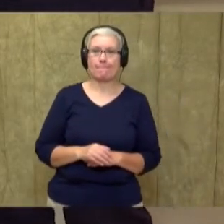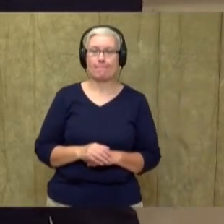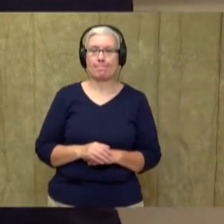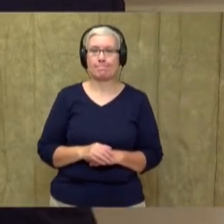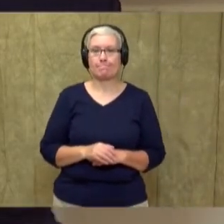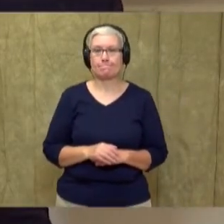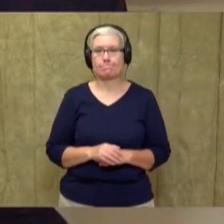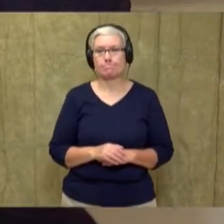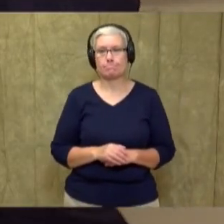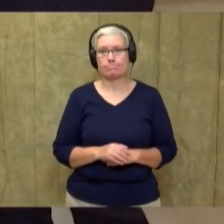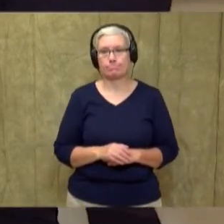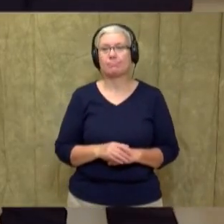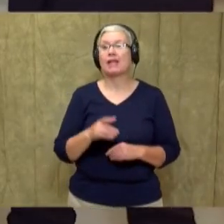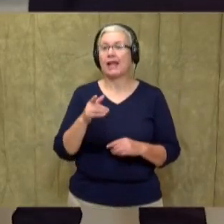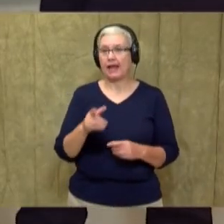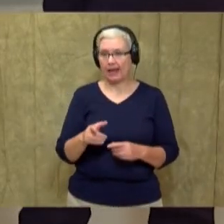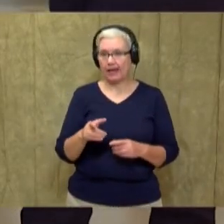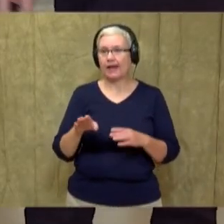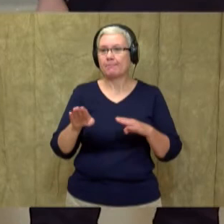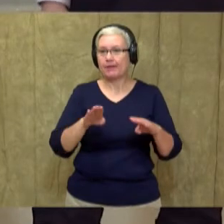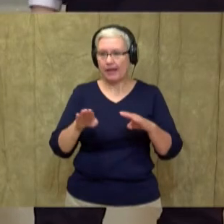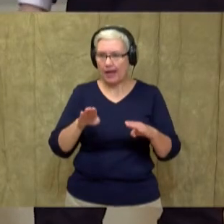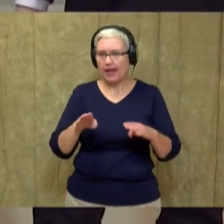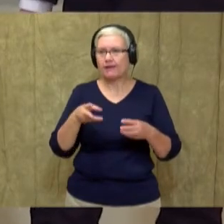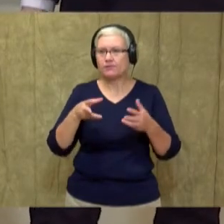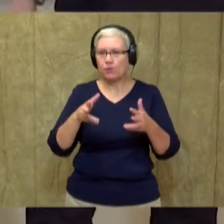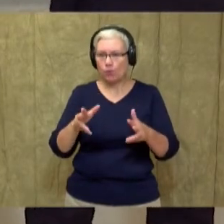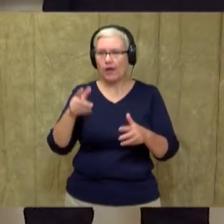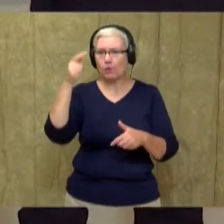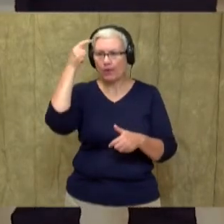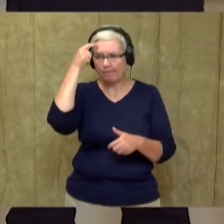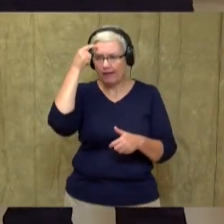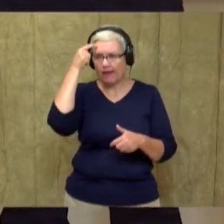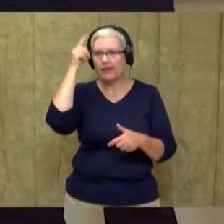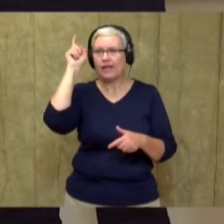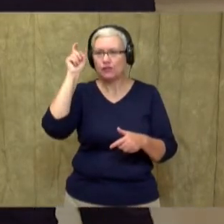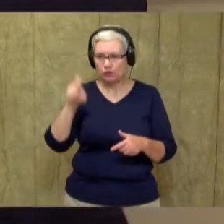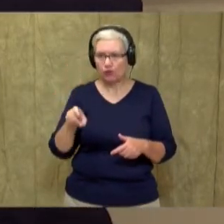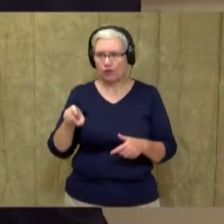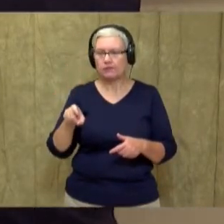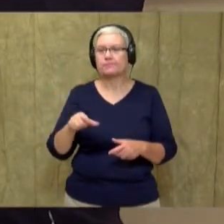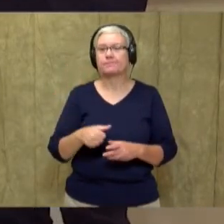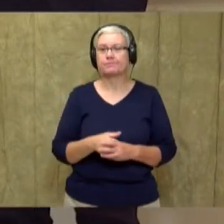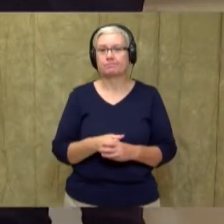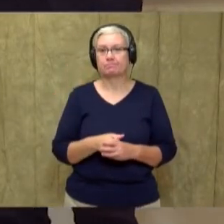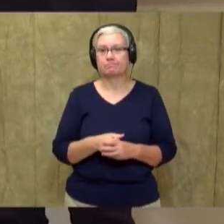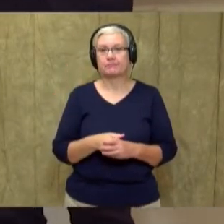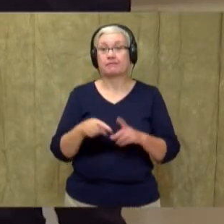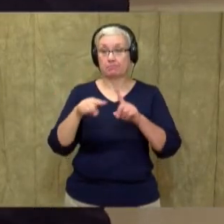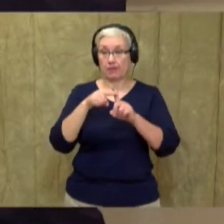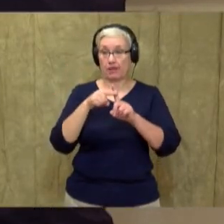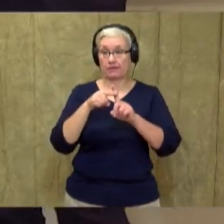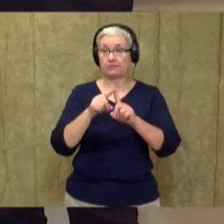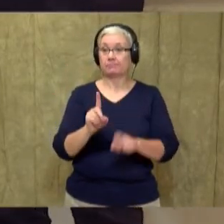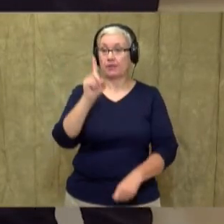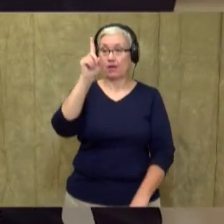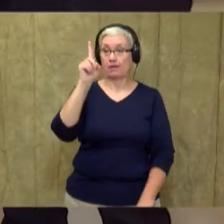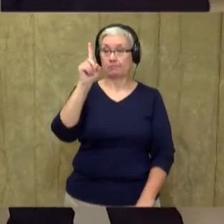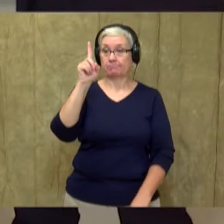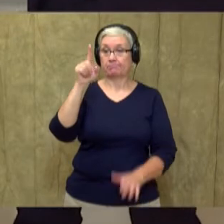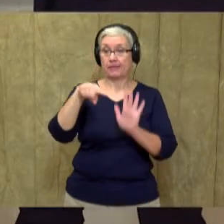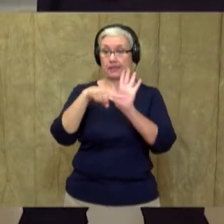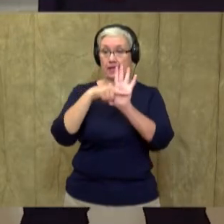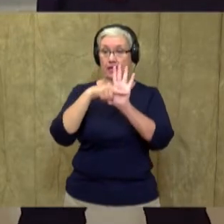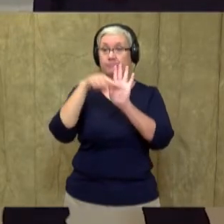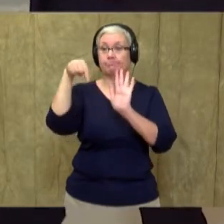And it behaves like we think it would. If the k value is positive, we're going to shift up. And if the k value is negative, we're going to